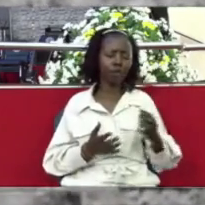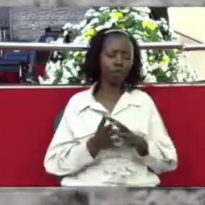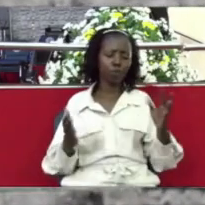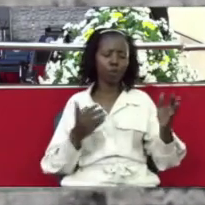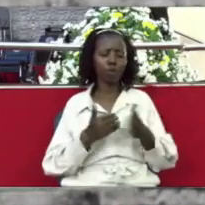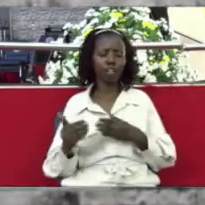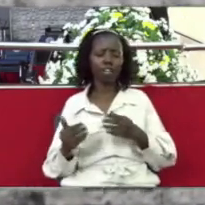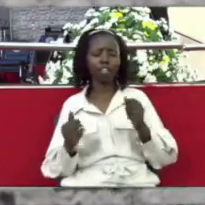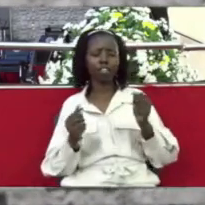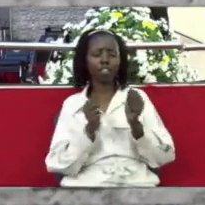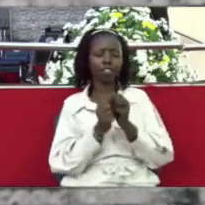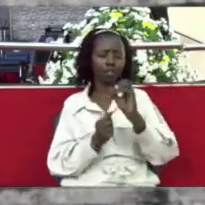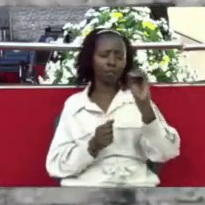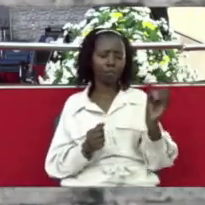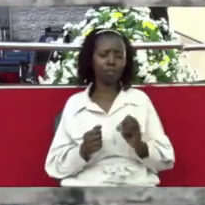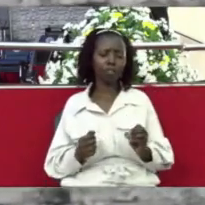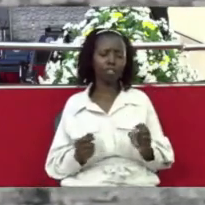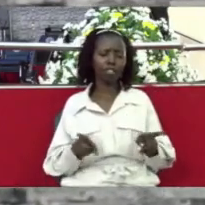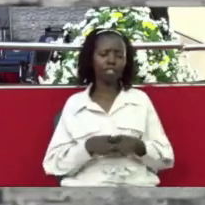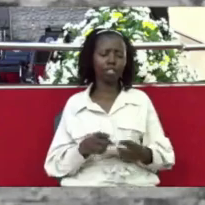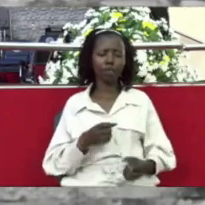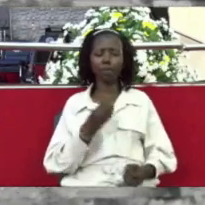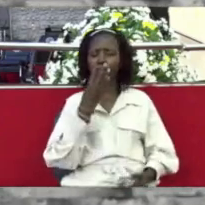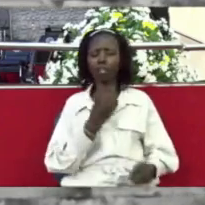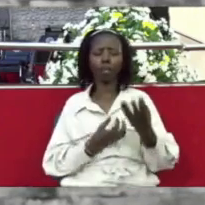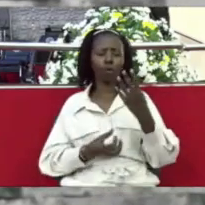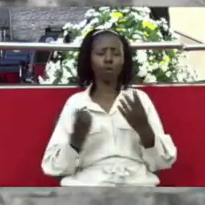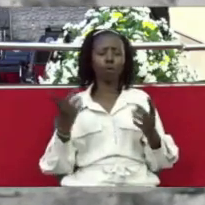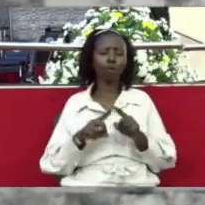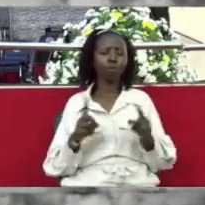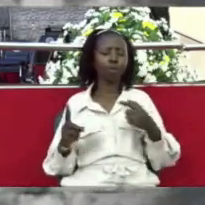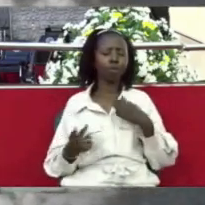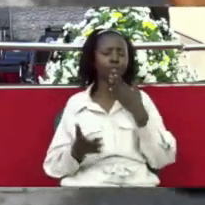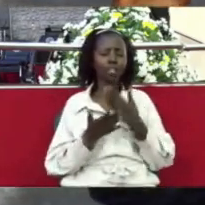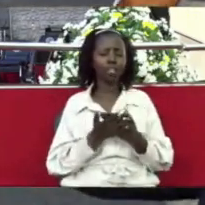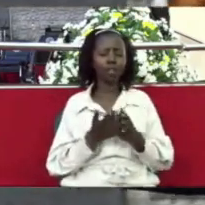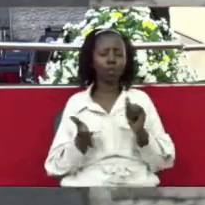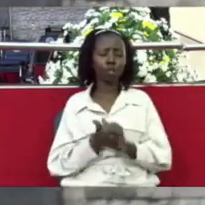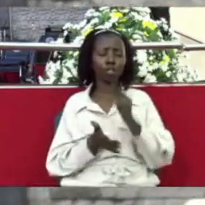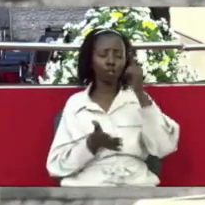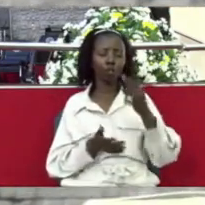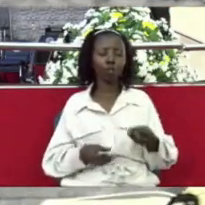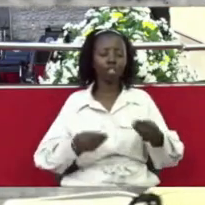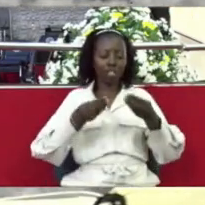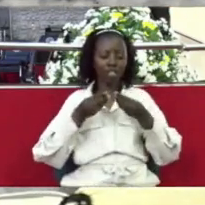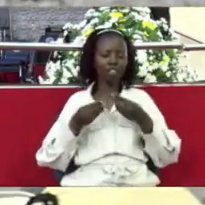This is a miracle. But I thank you, God, that you're going to give me a breakthrough.